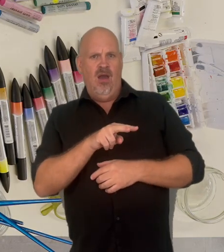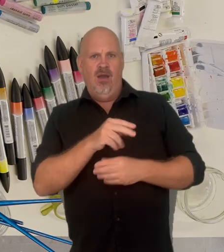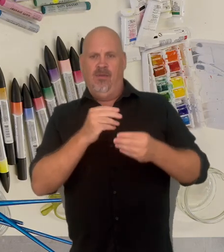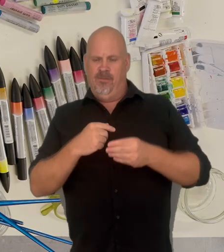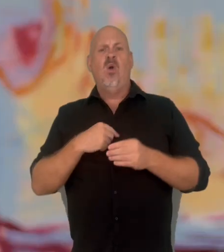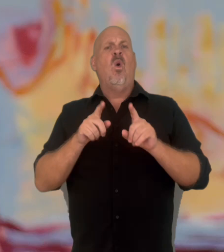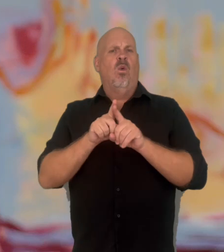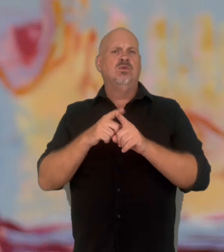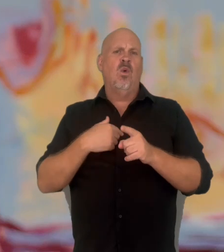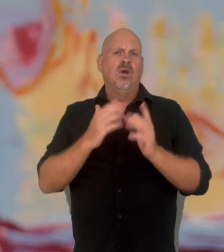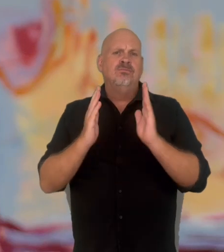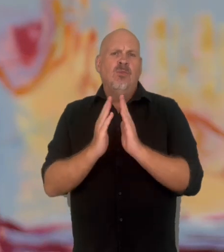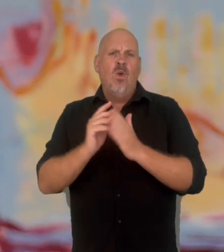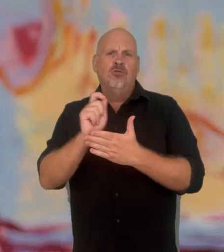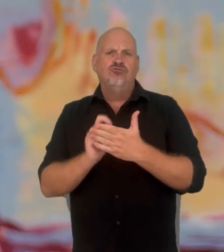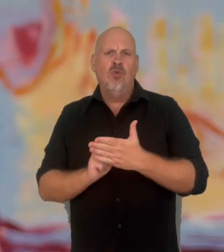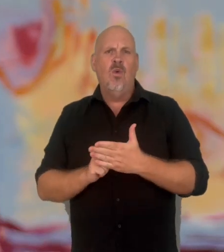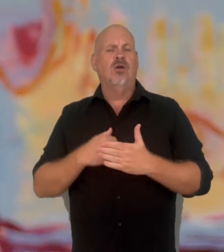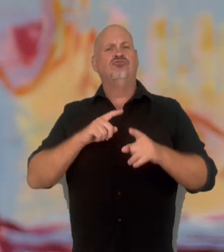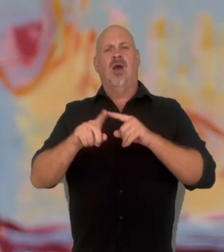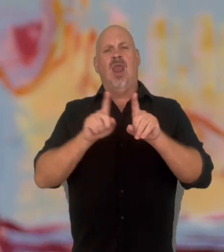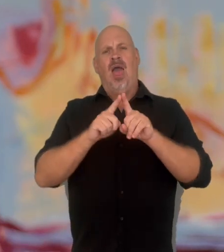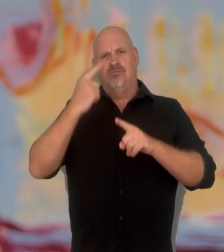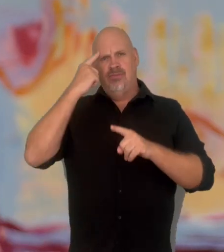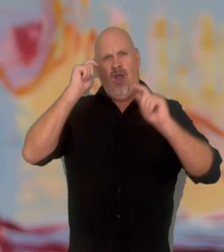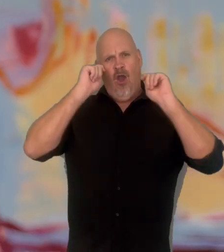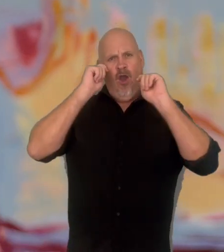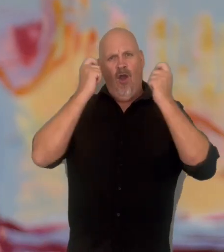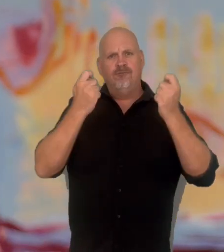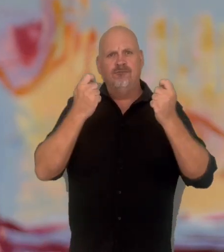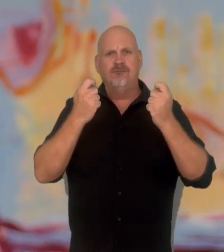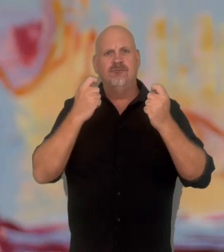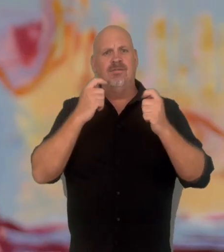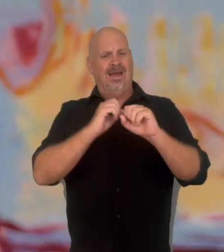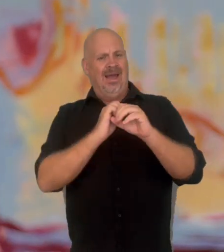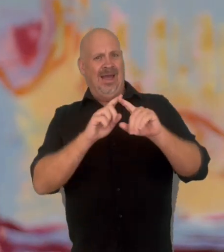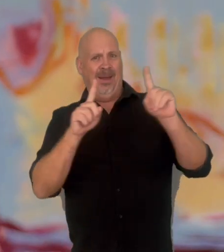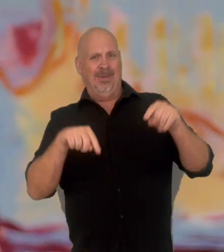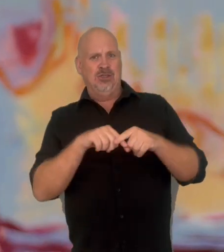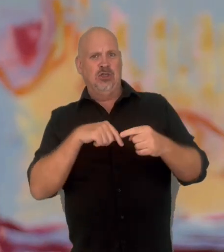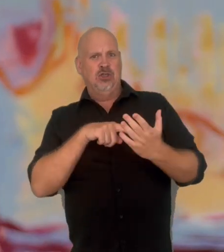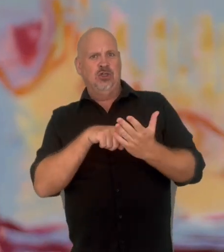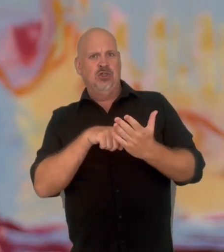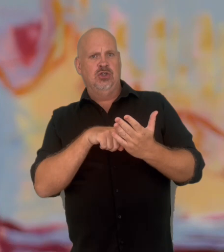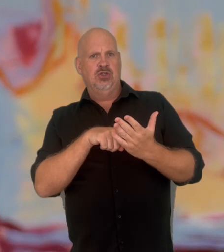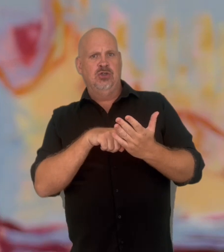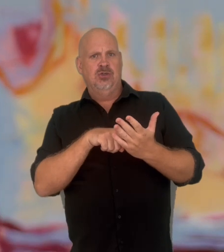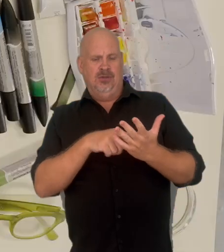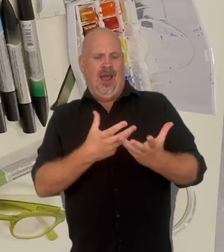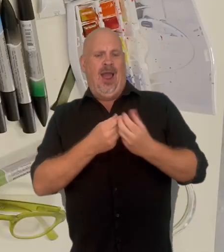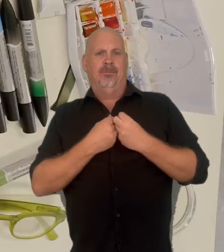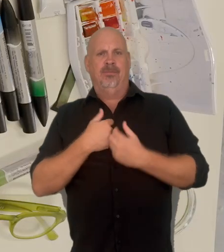smaller drawings where I try to switch off the brain and use the image to warm up my drawing